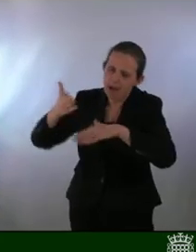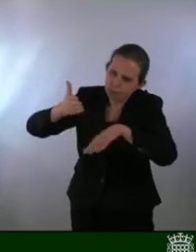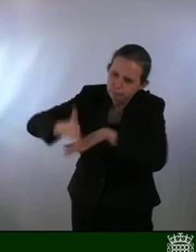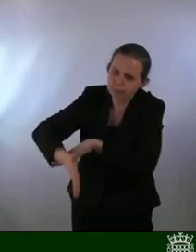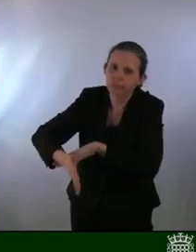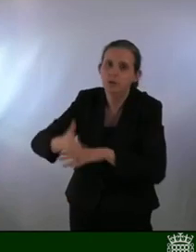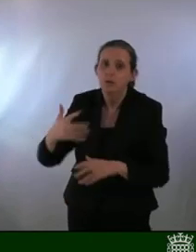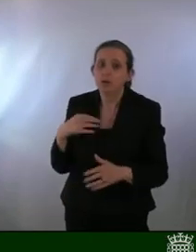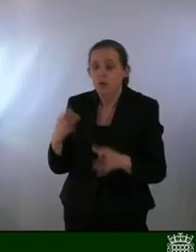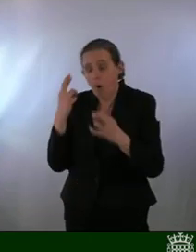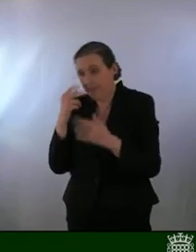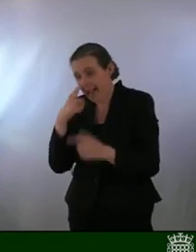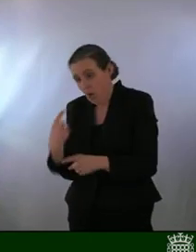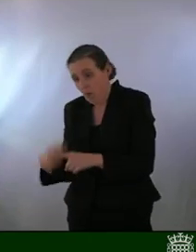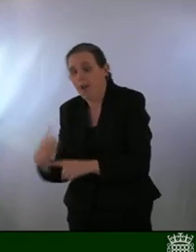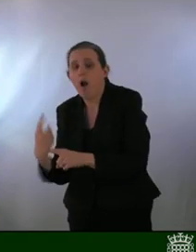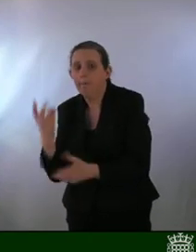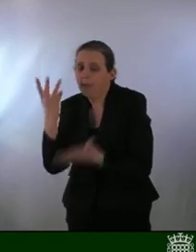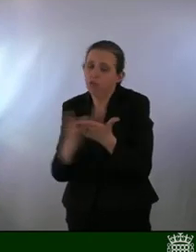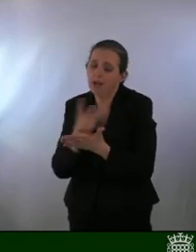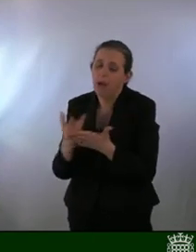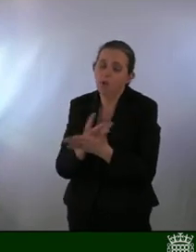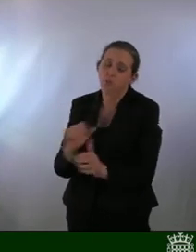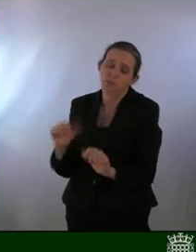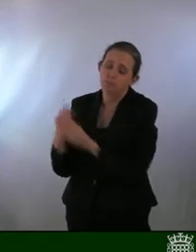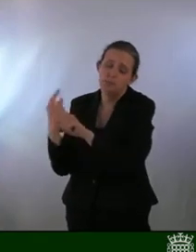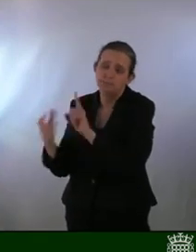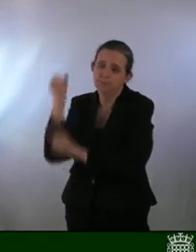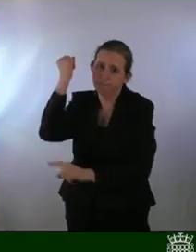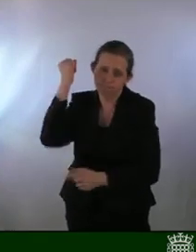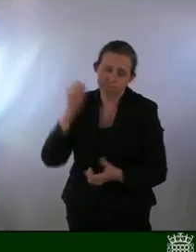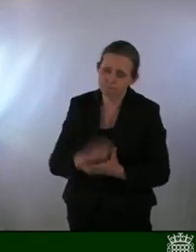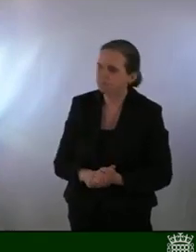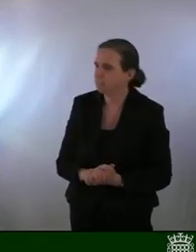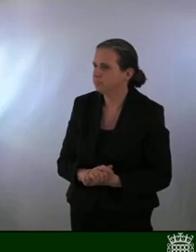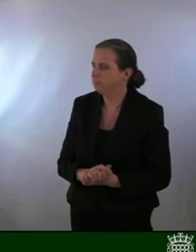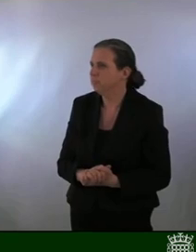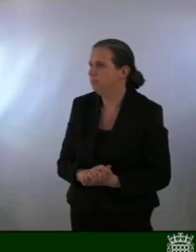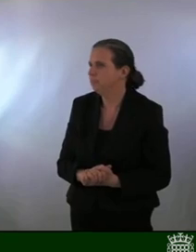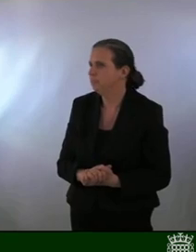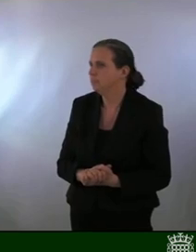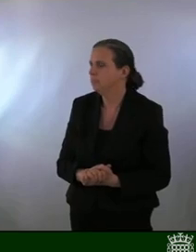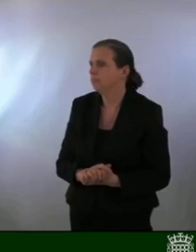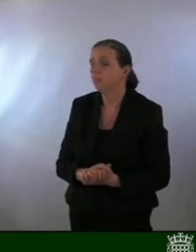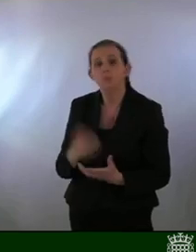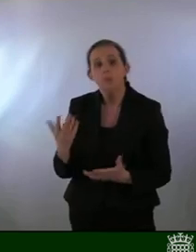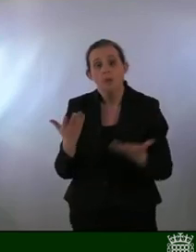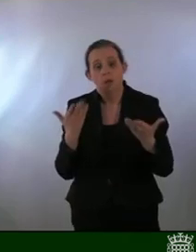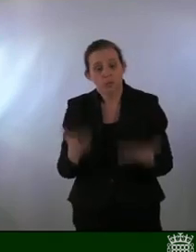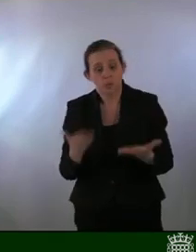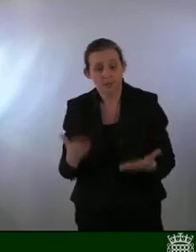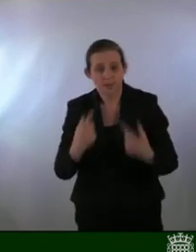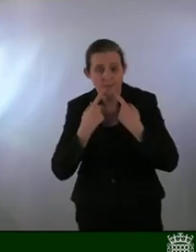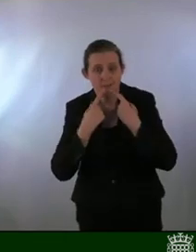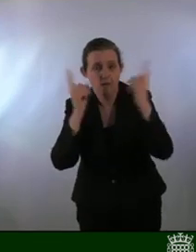them to be able to turn it around even quicker, but they did an amazing job doing it that fast. Jim Brown. The Secretary of State's announcement today will mean that large numbers of